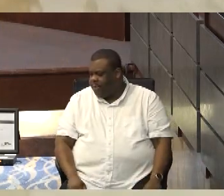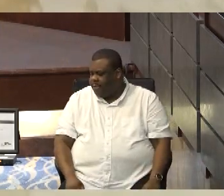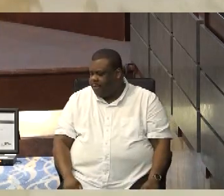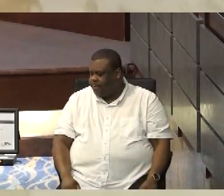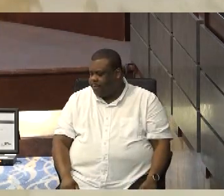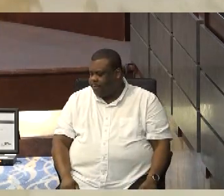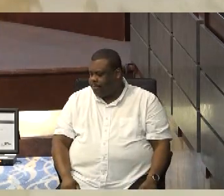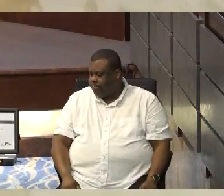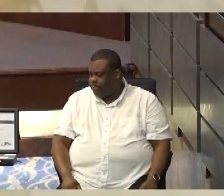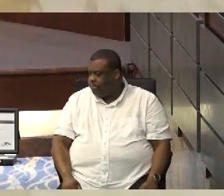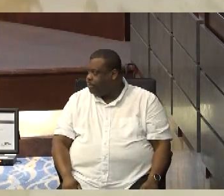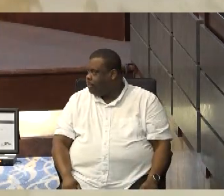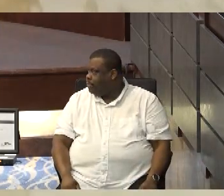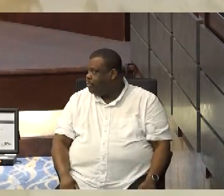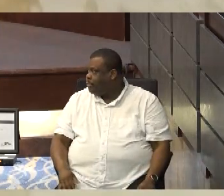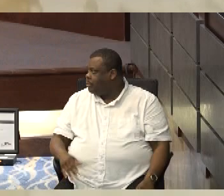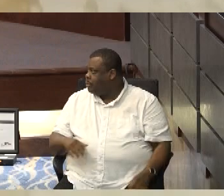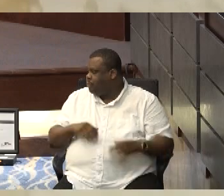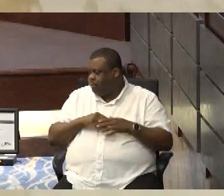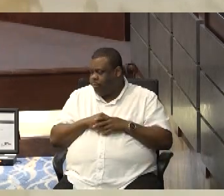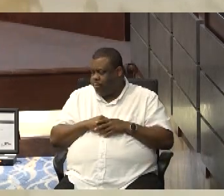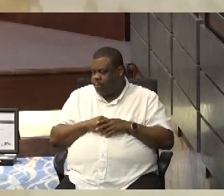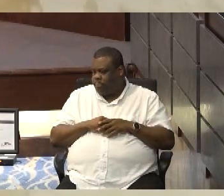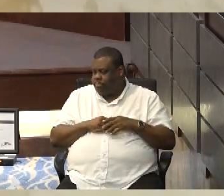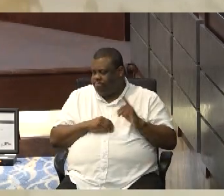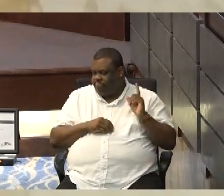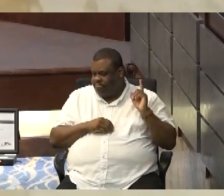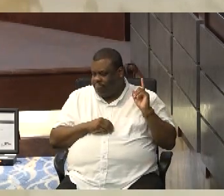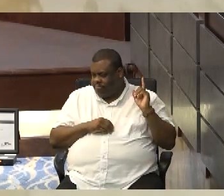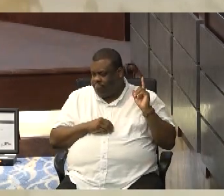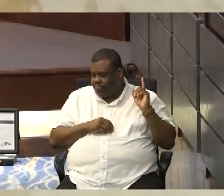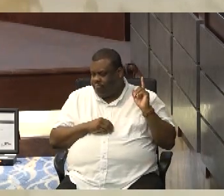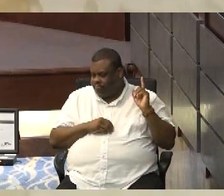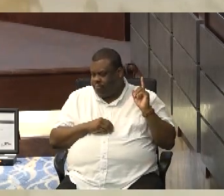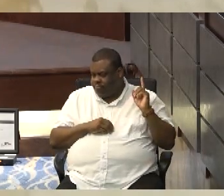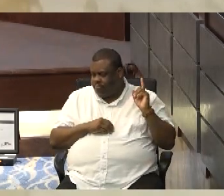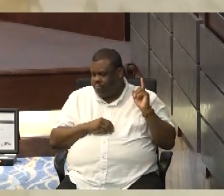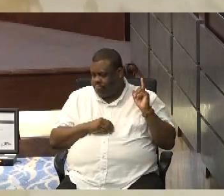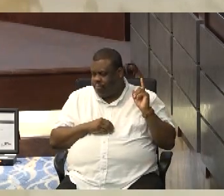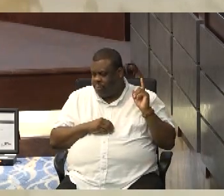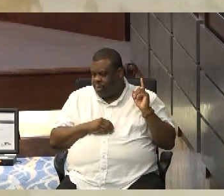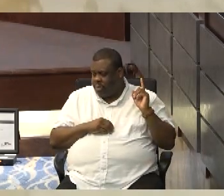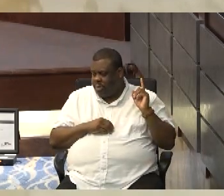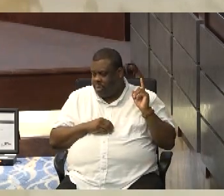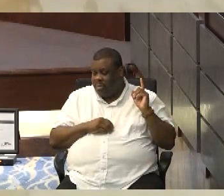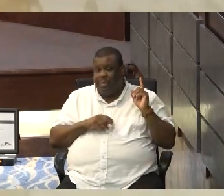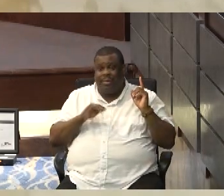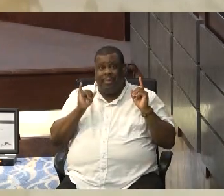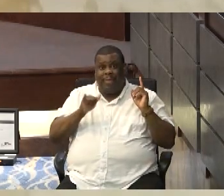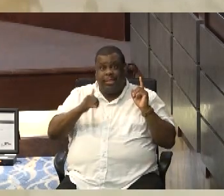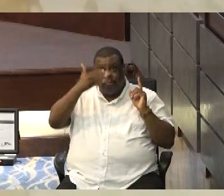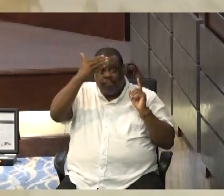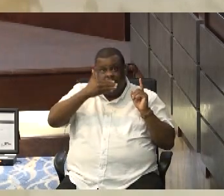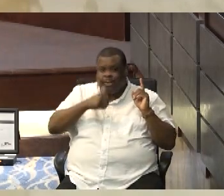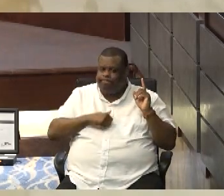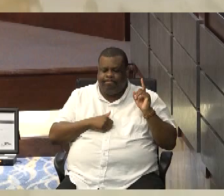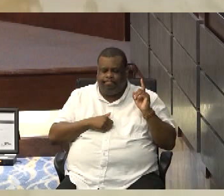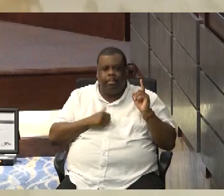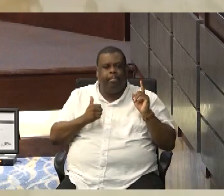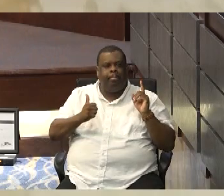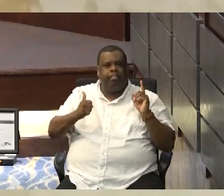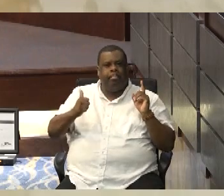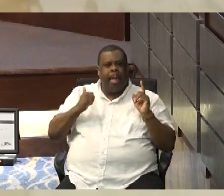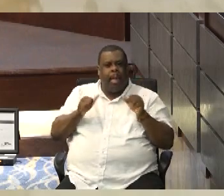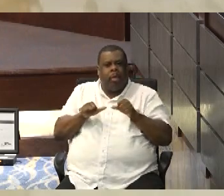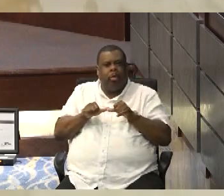I'm sorry Councilwoman Rodriguez wasn't here because this is by Sacred Heart Church. This is the backyard of those properties that are right next to